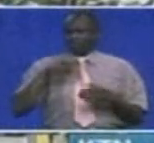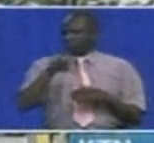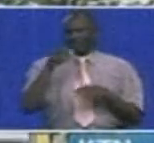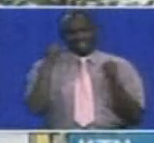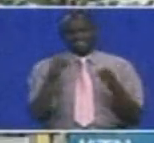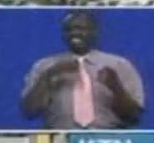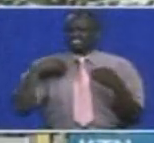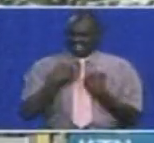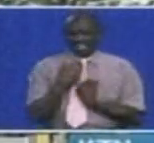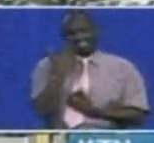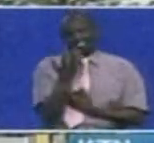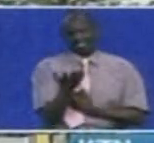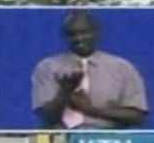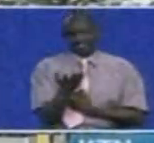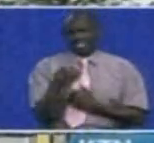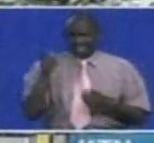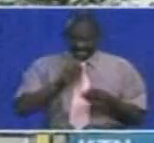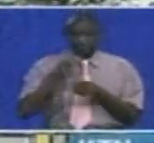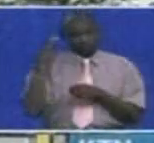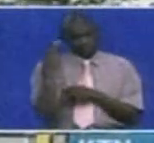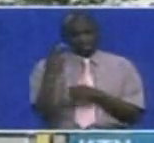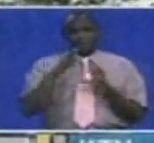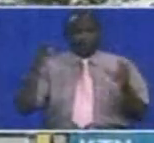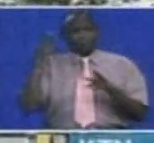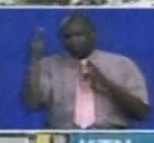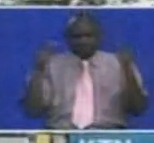hakuna hata kufanya nini. Sasa punduki tu peke yake anaweka tu.